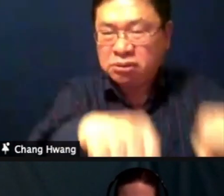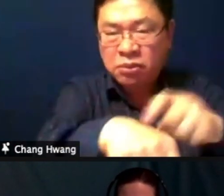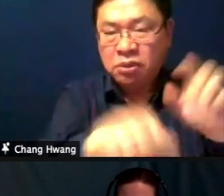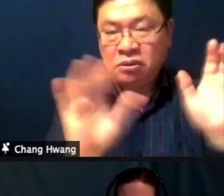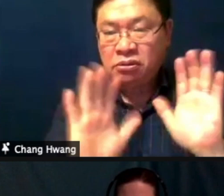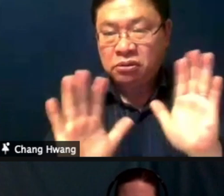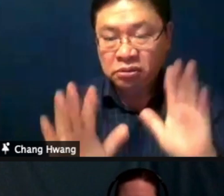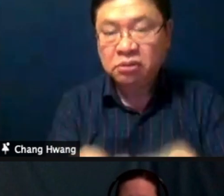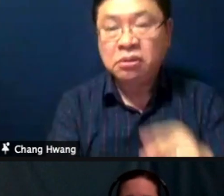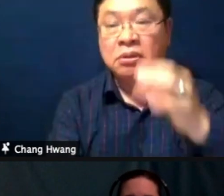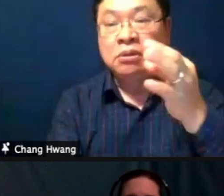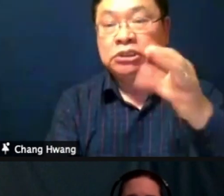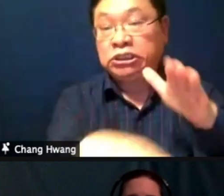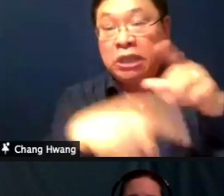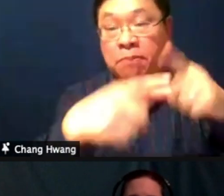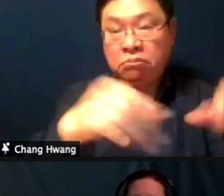skyrocketed.